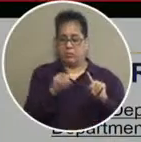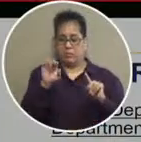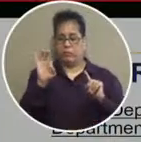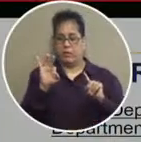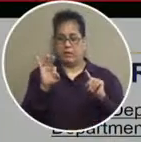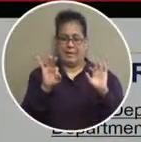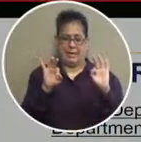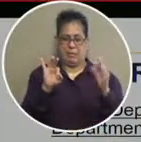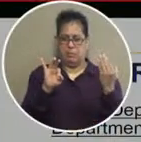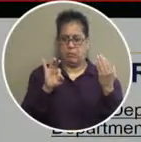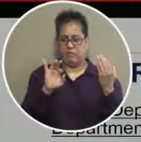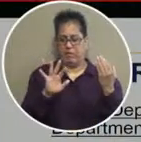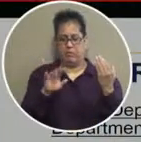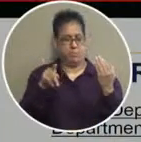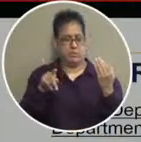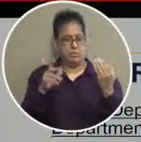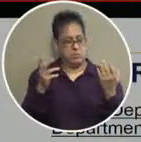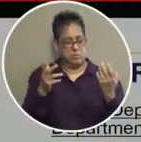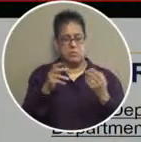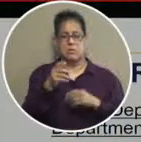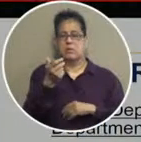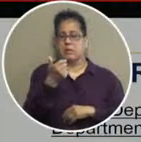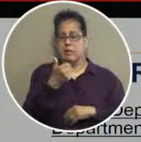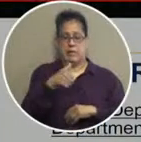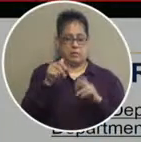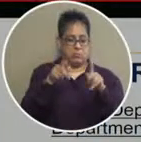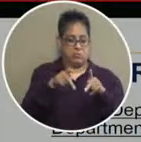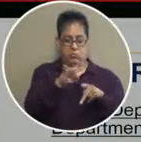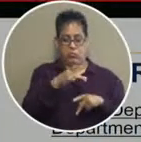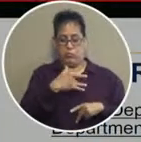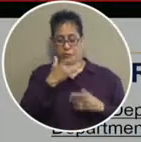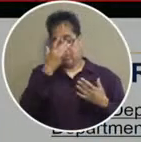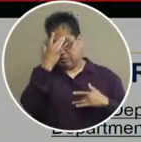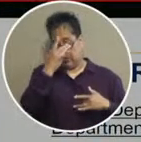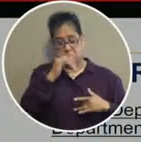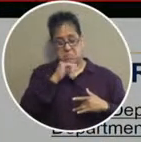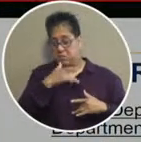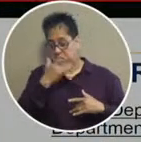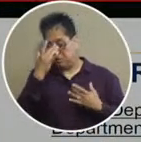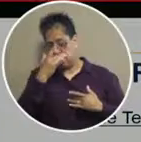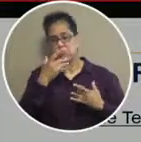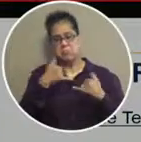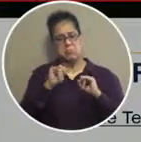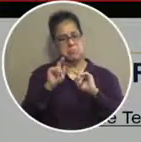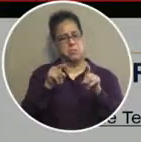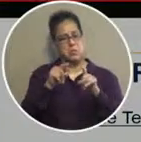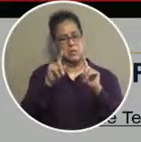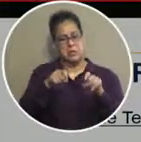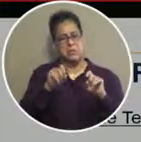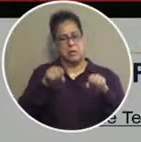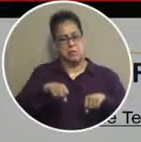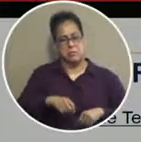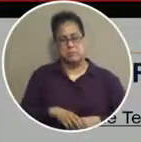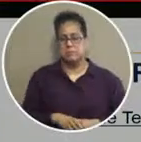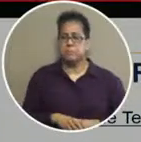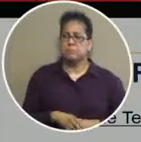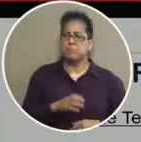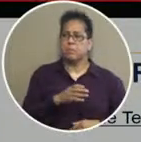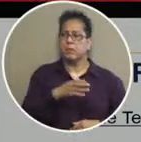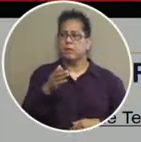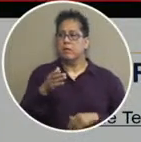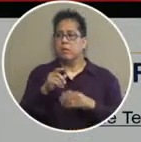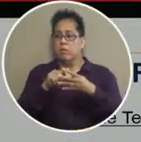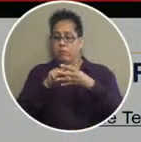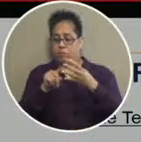Friday, 9 to 5, for any member of the community with or without symptoms. Next slide. They have 4